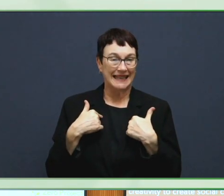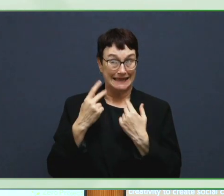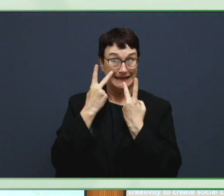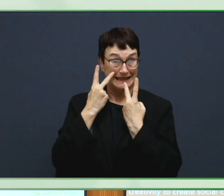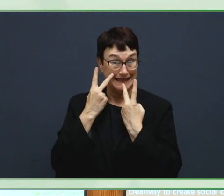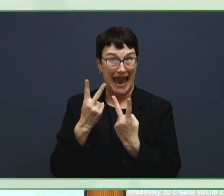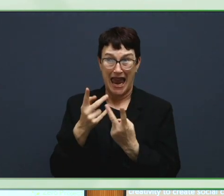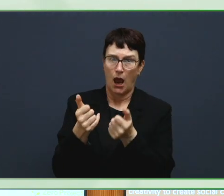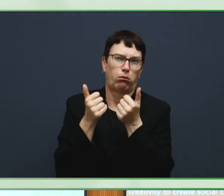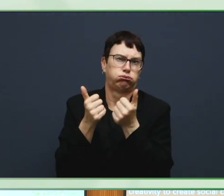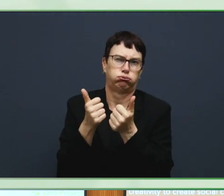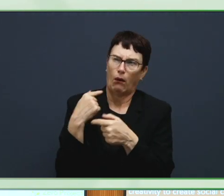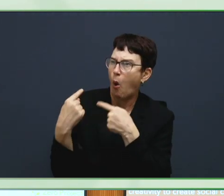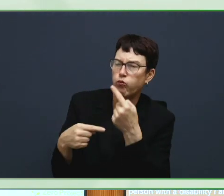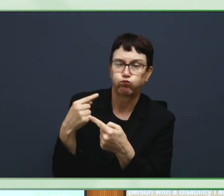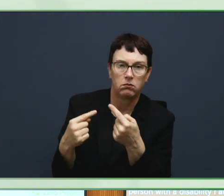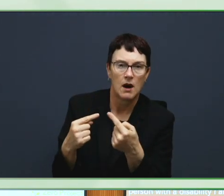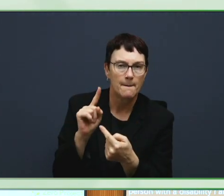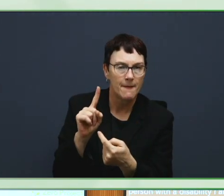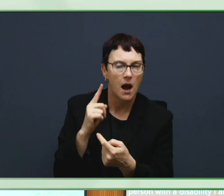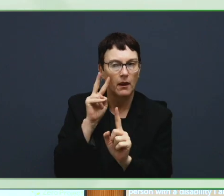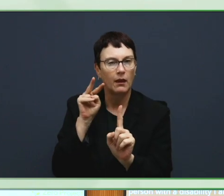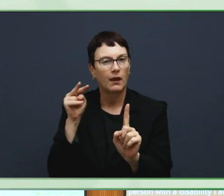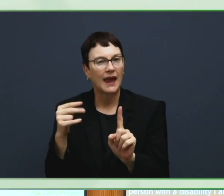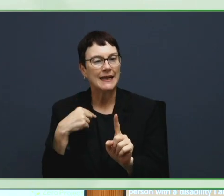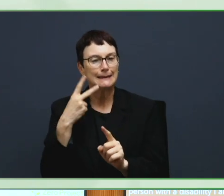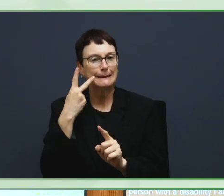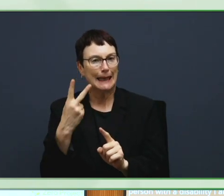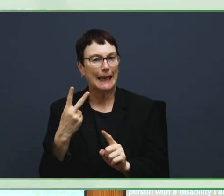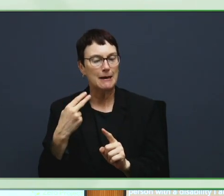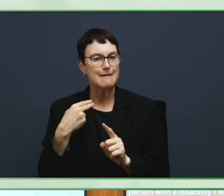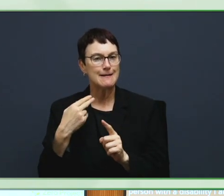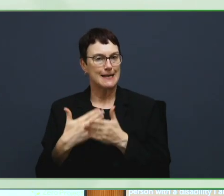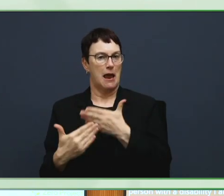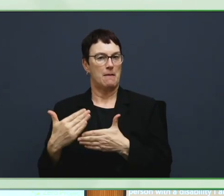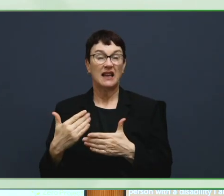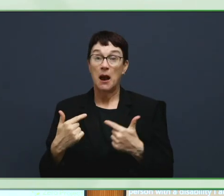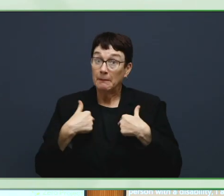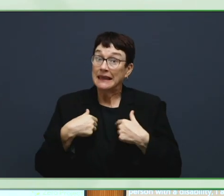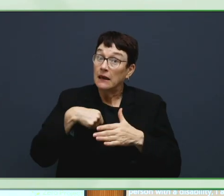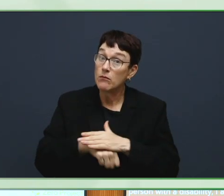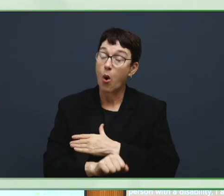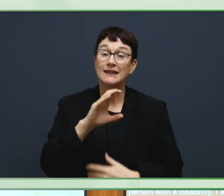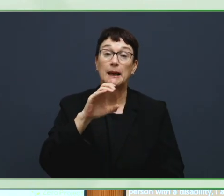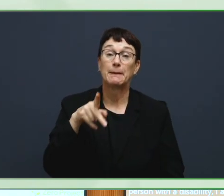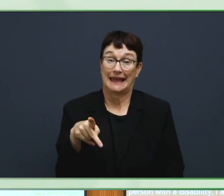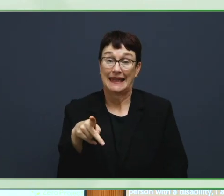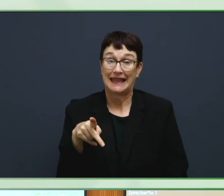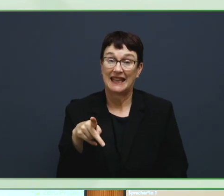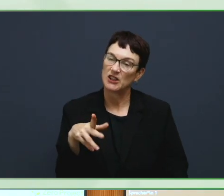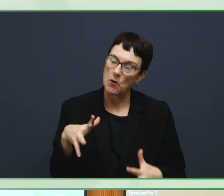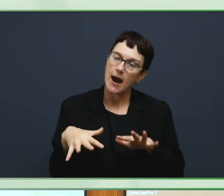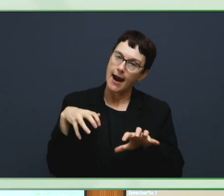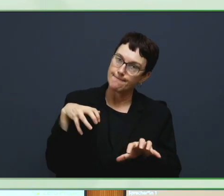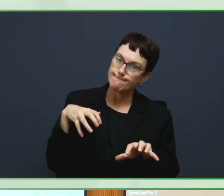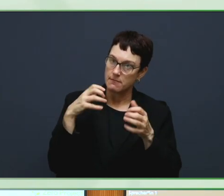people have those skills and abilities sort of innate with us. As disabled people, we have to